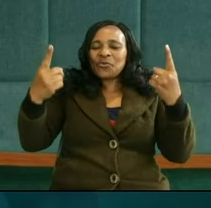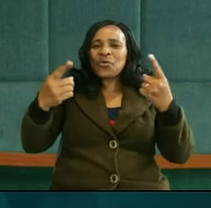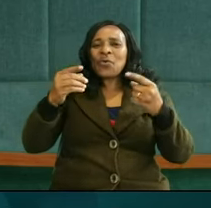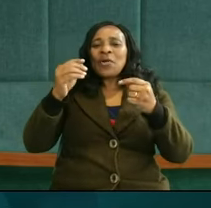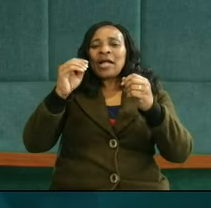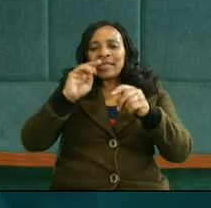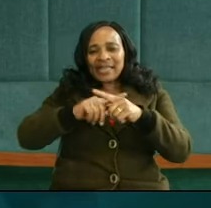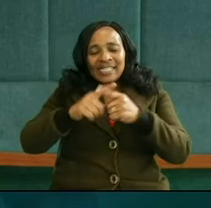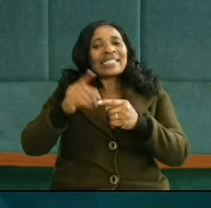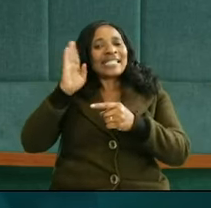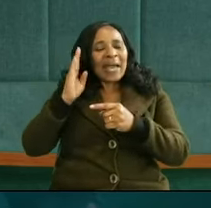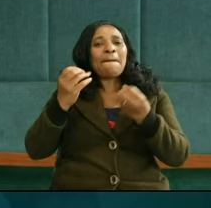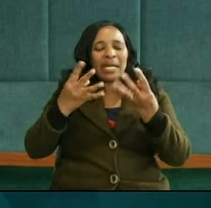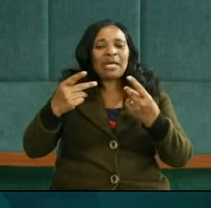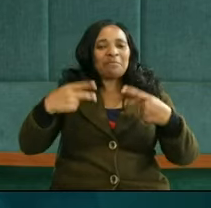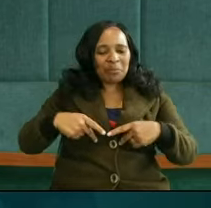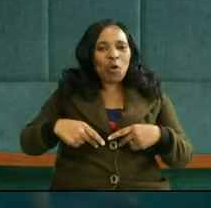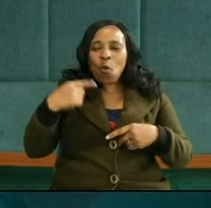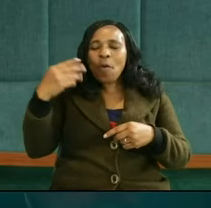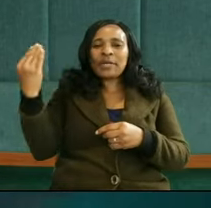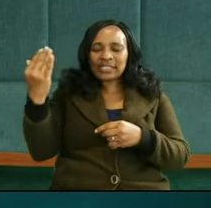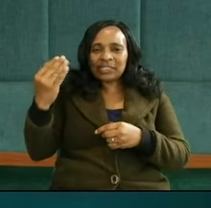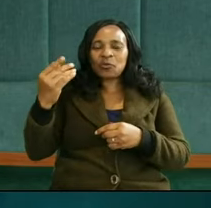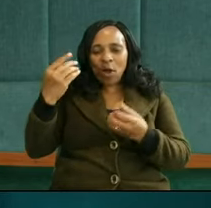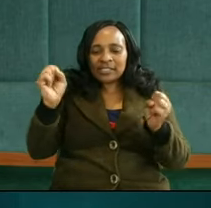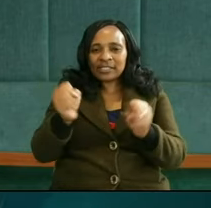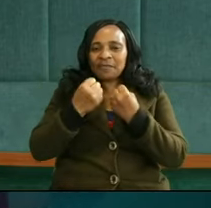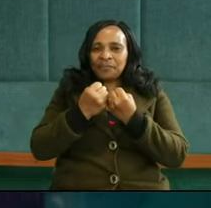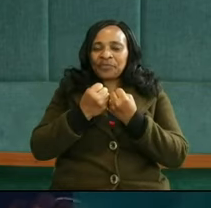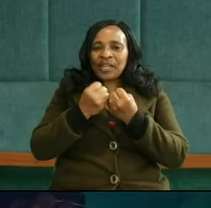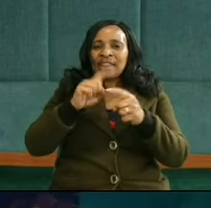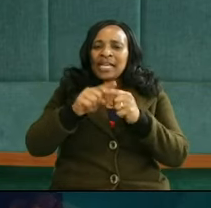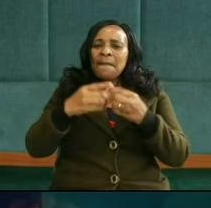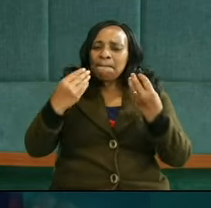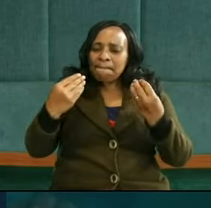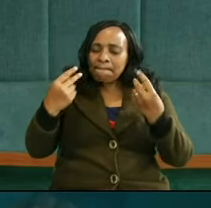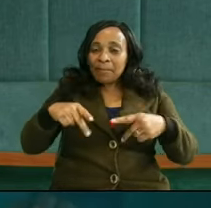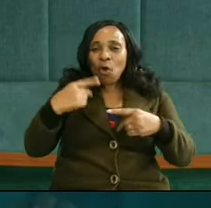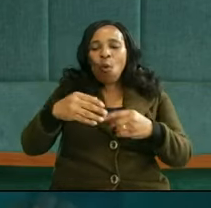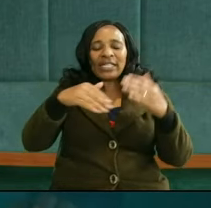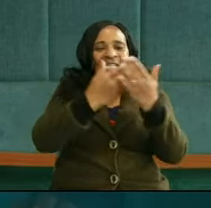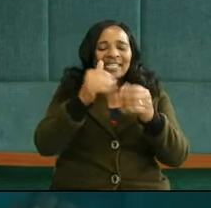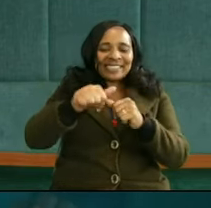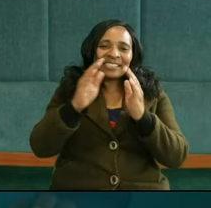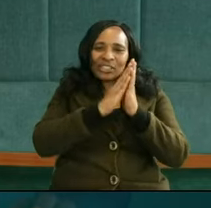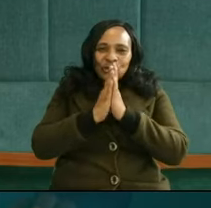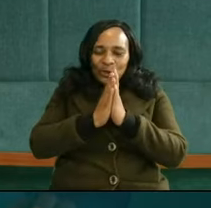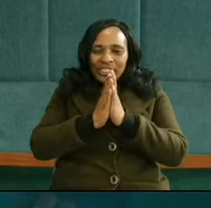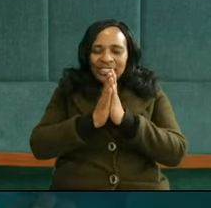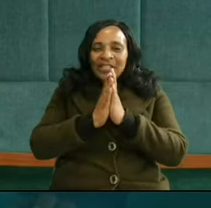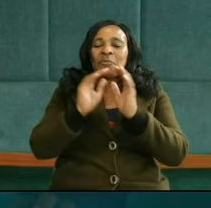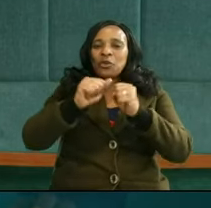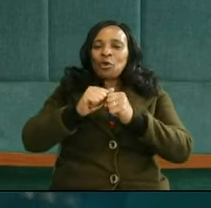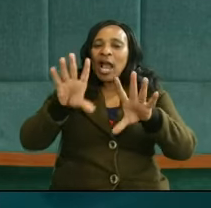him. And there were miracles that attended his ministry in Samaria.